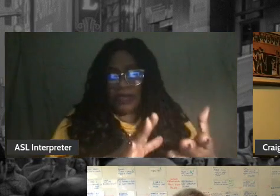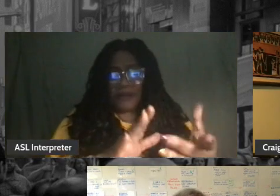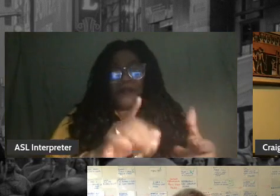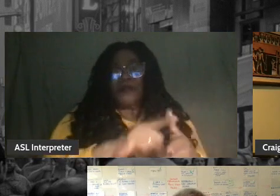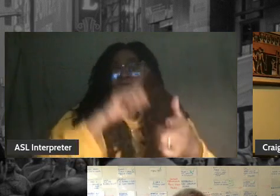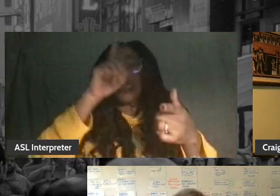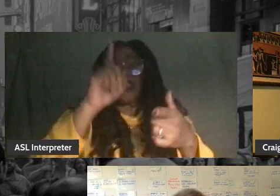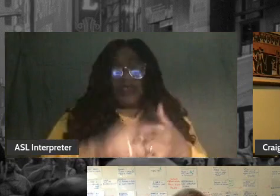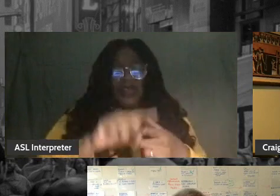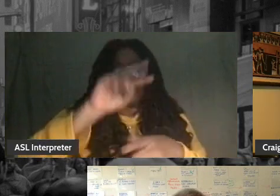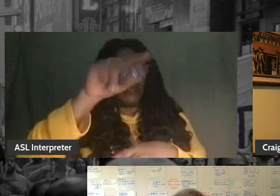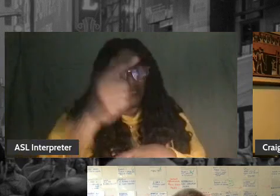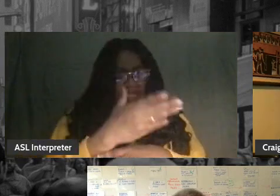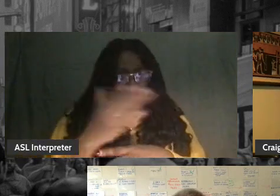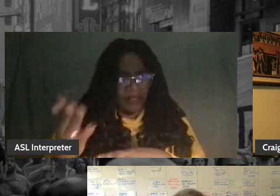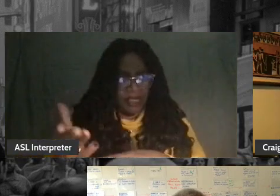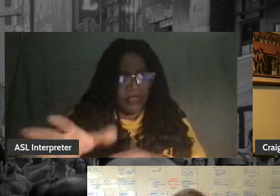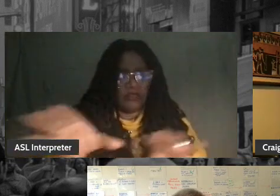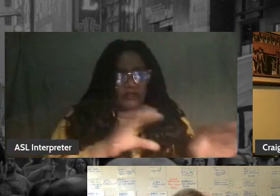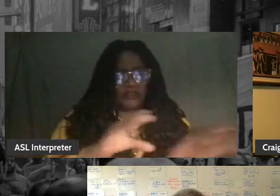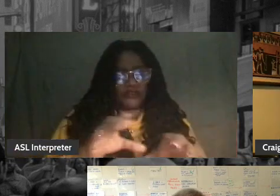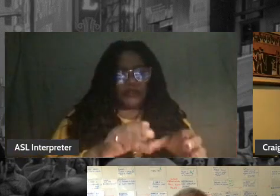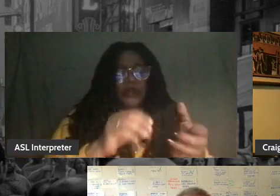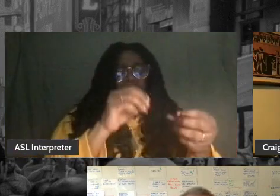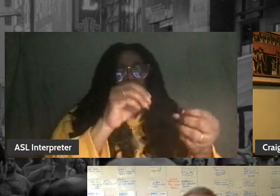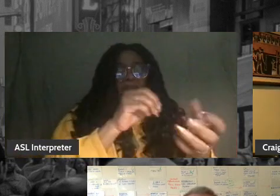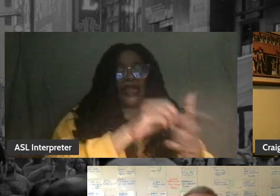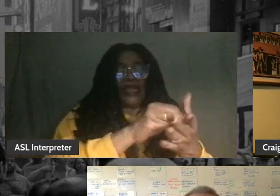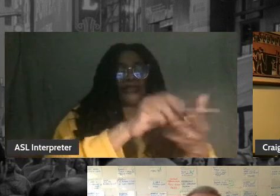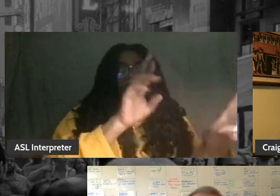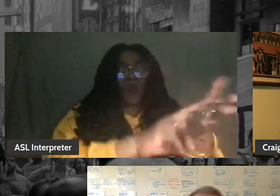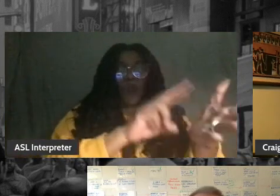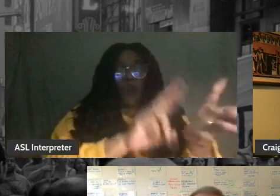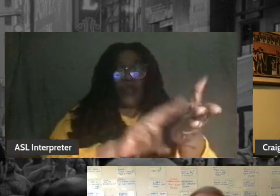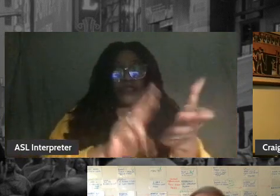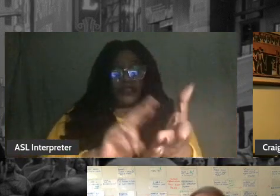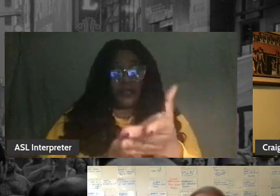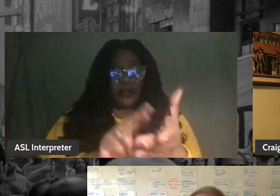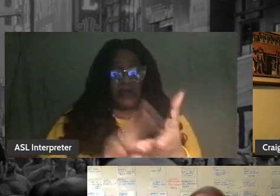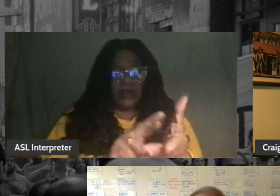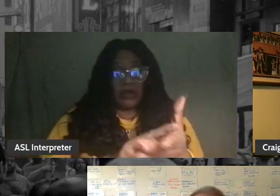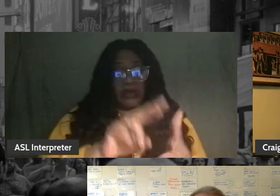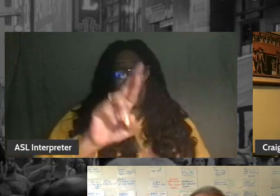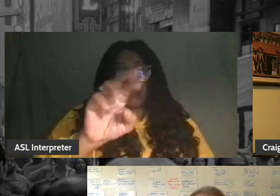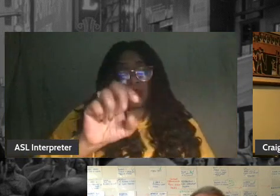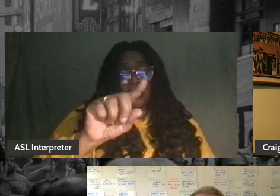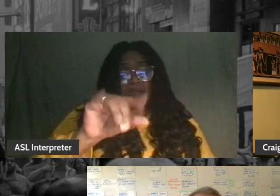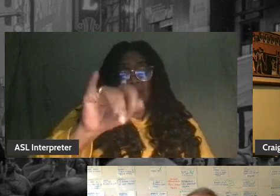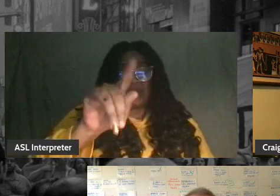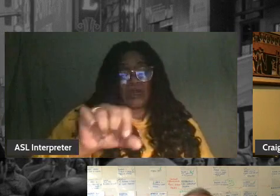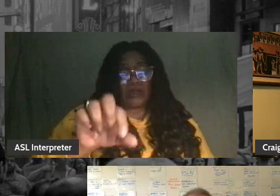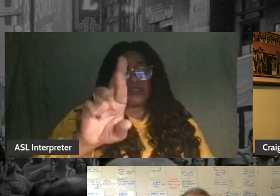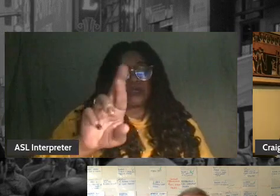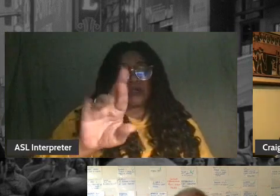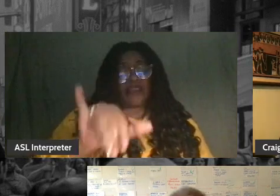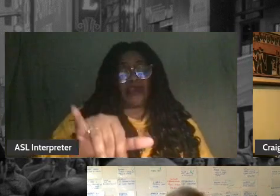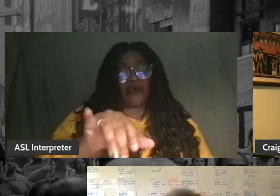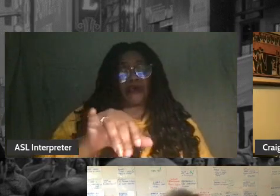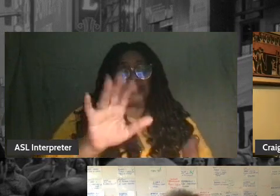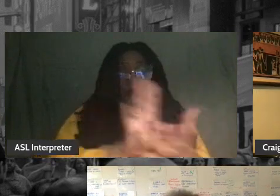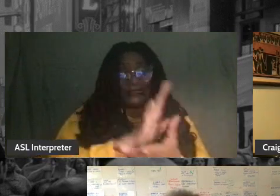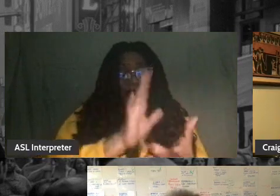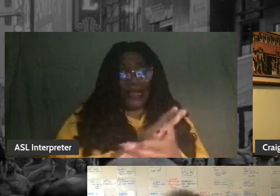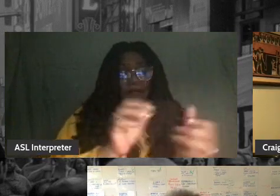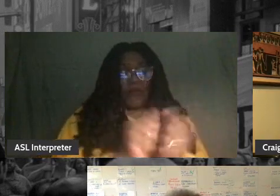then the second thing you should do is register those documents both with your Writers